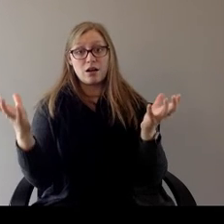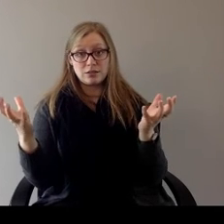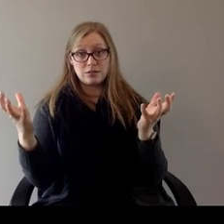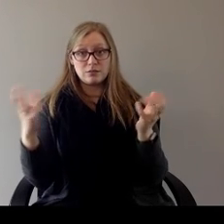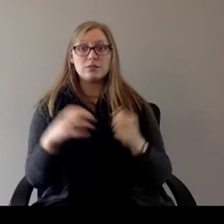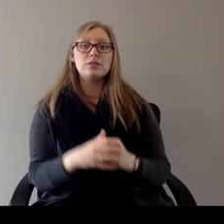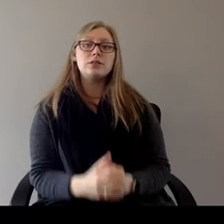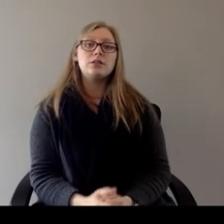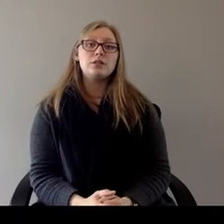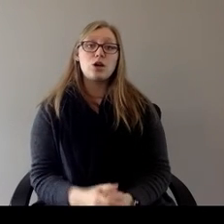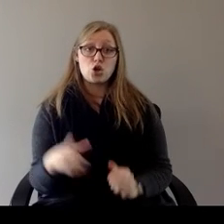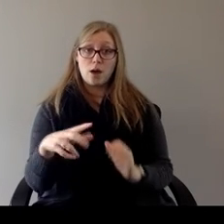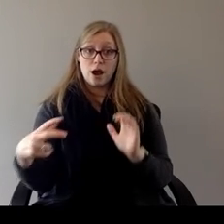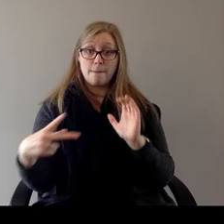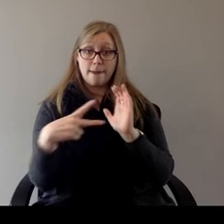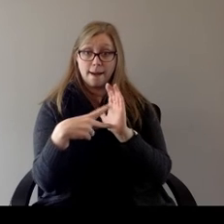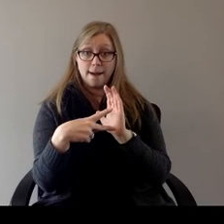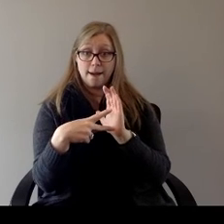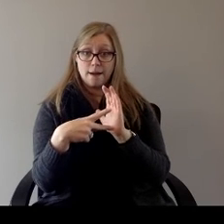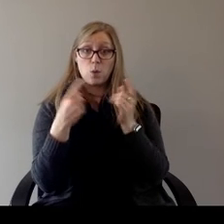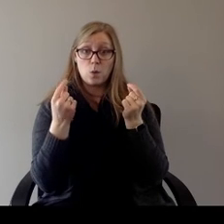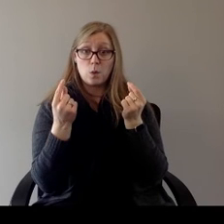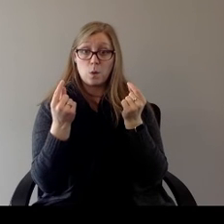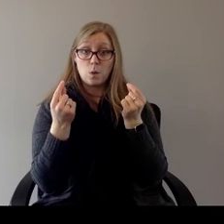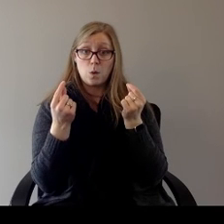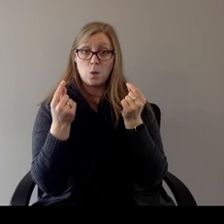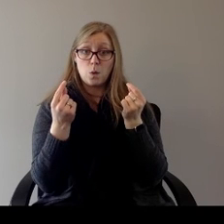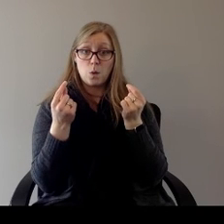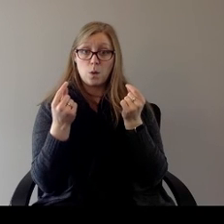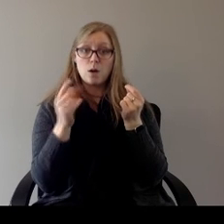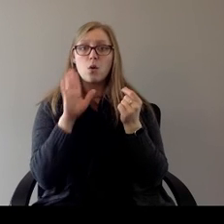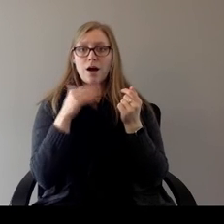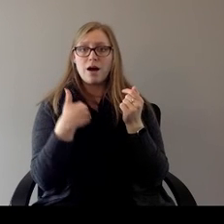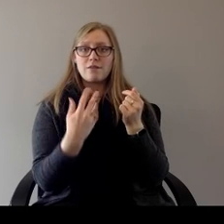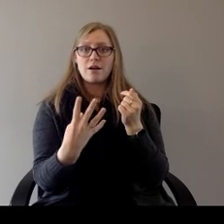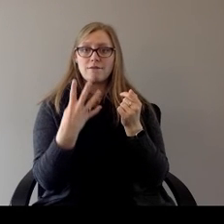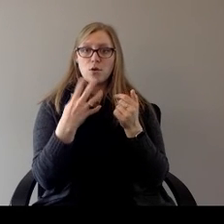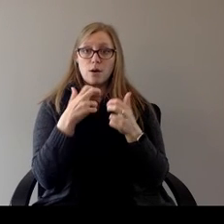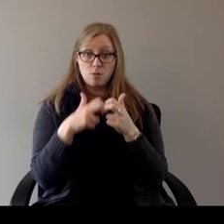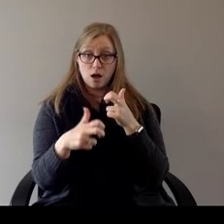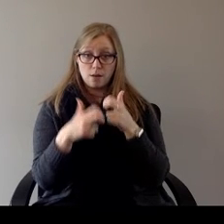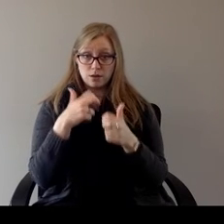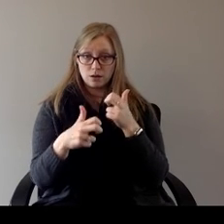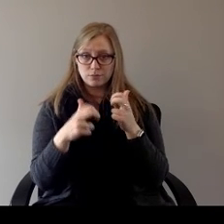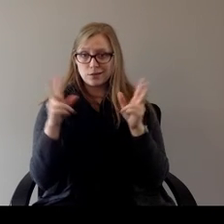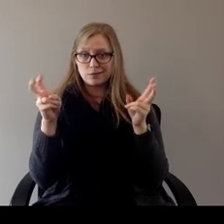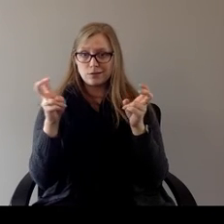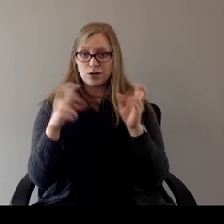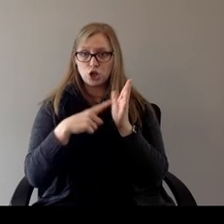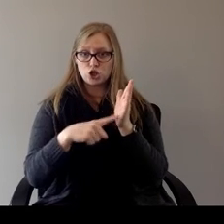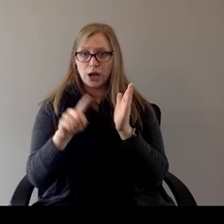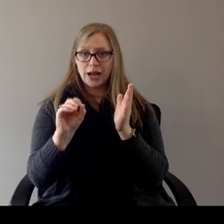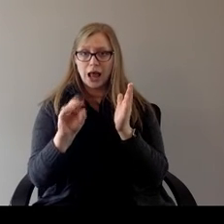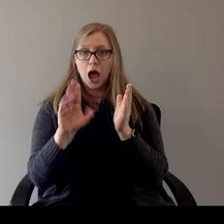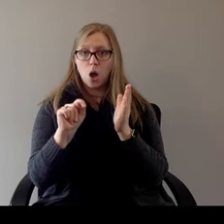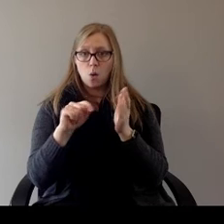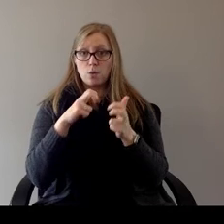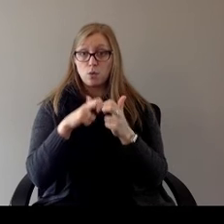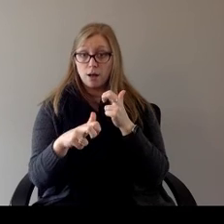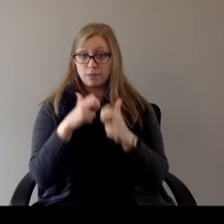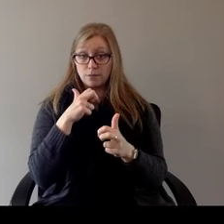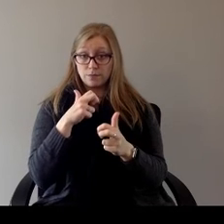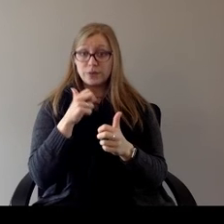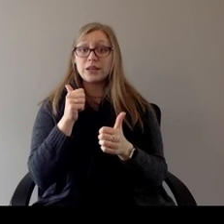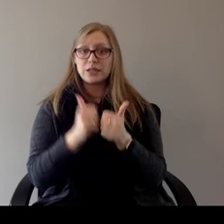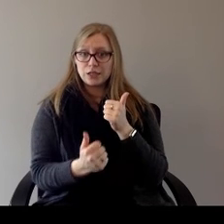And when you come back, what I want you to do is there's going to be 4 problems, 4 check it out problems. Each problem is going to be